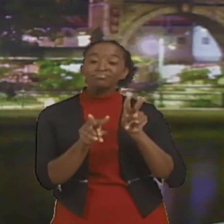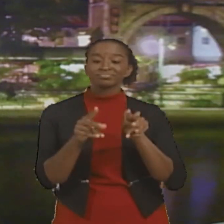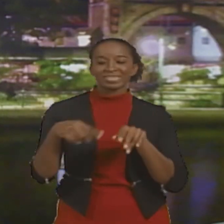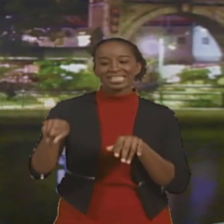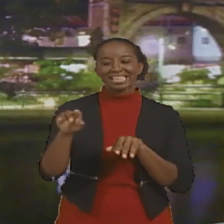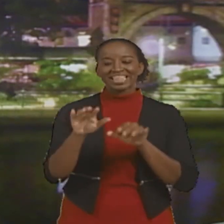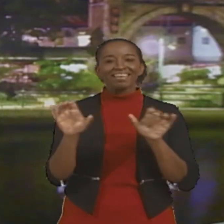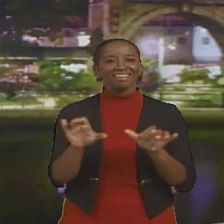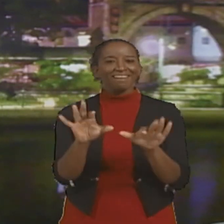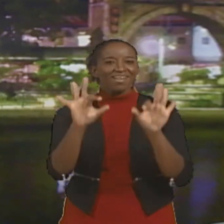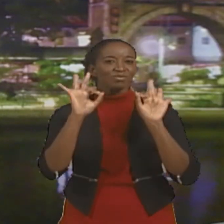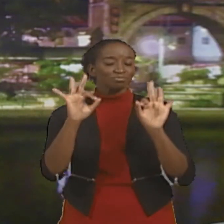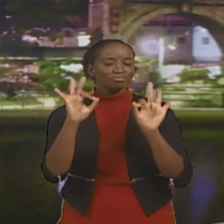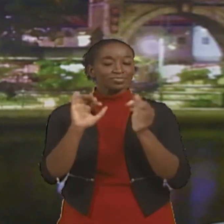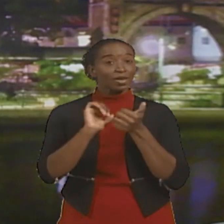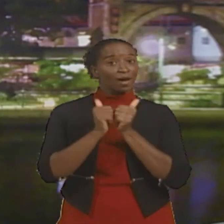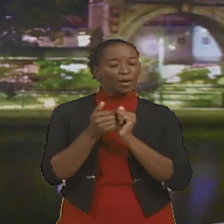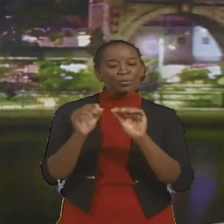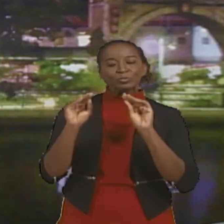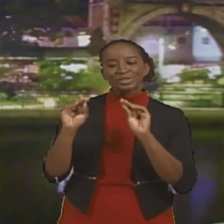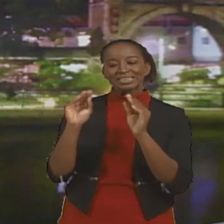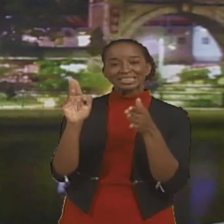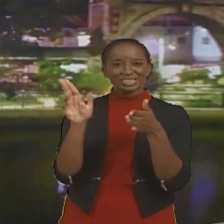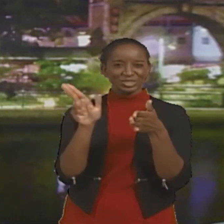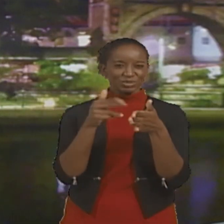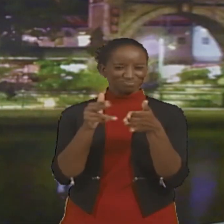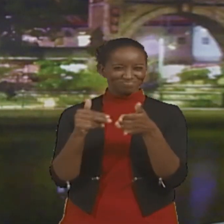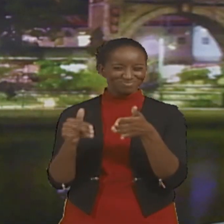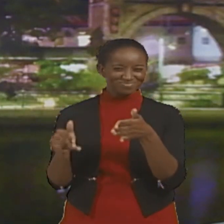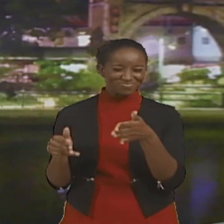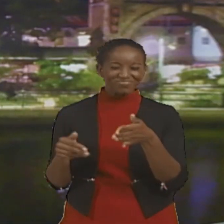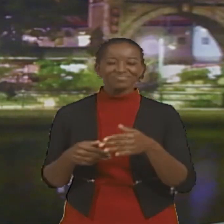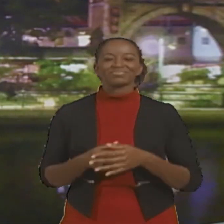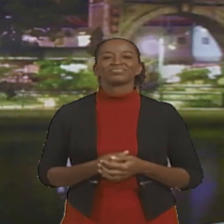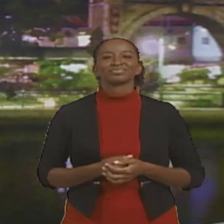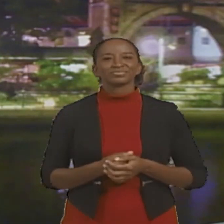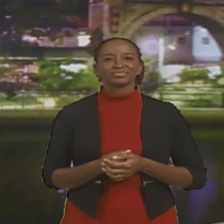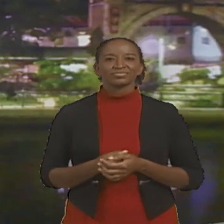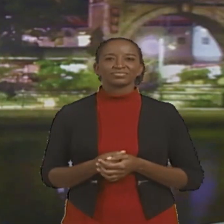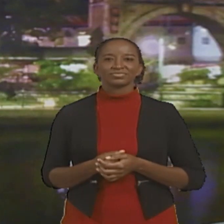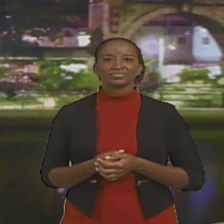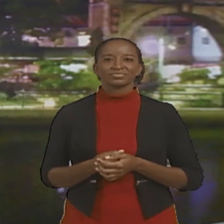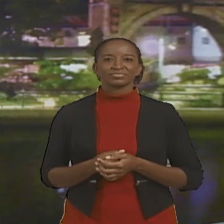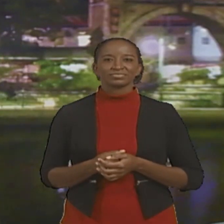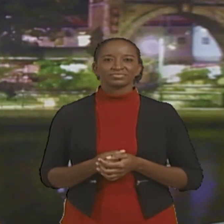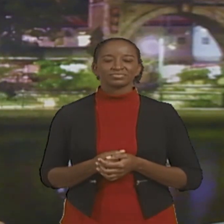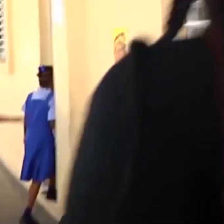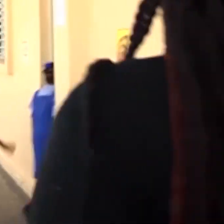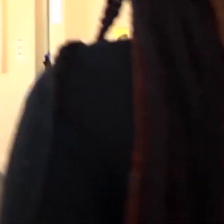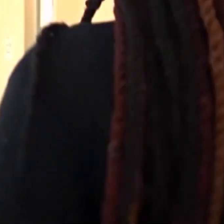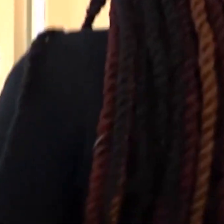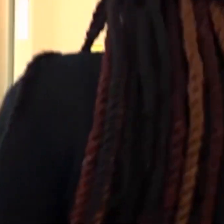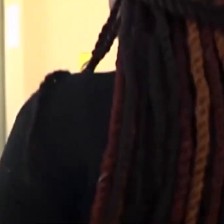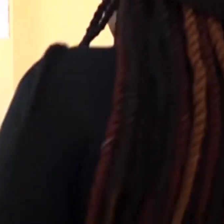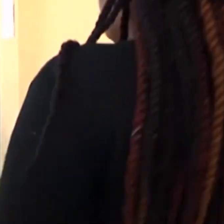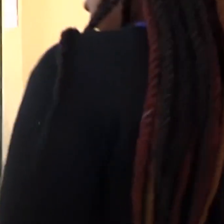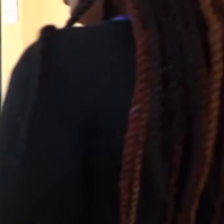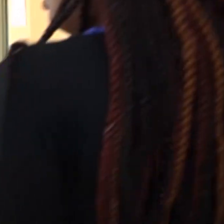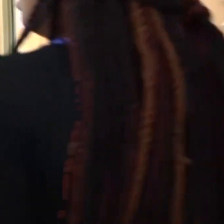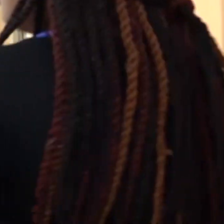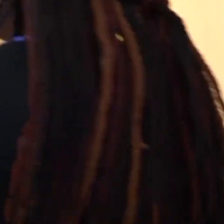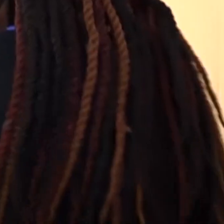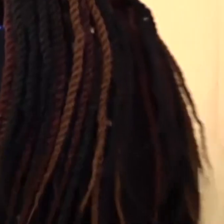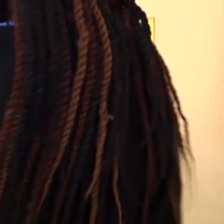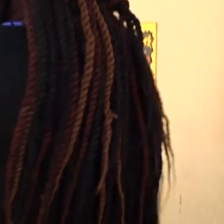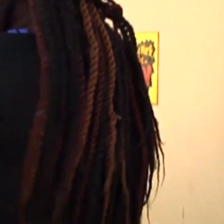of the objectives of its recently launched mural project. Rianne Phillips tells us more. The project features 15